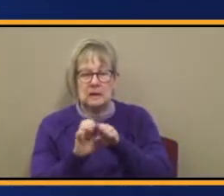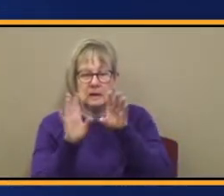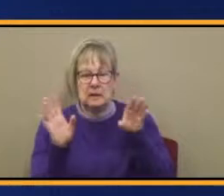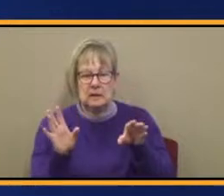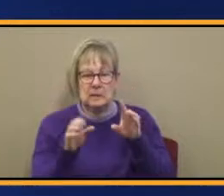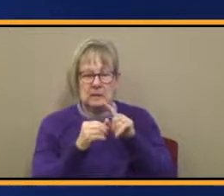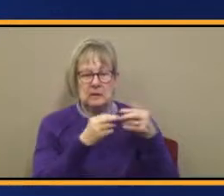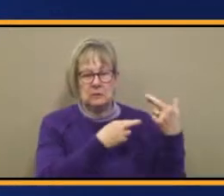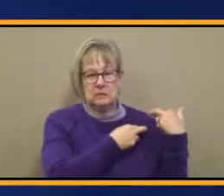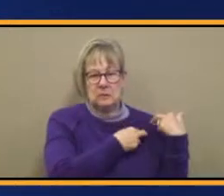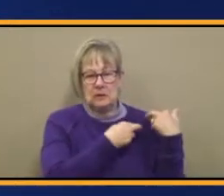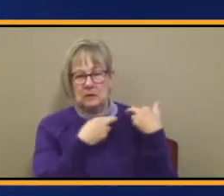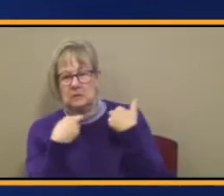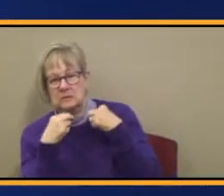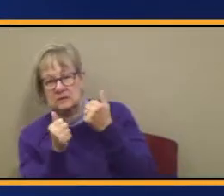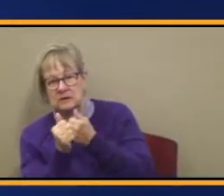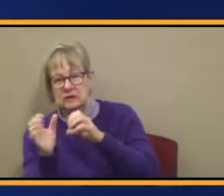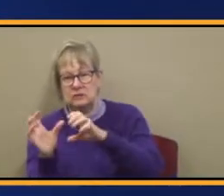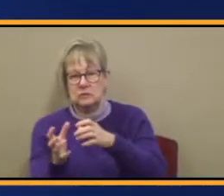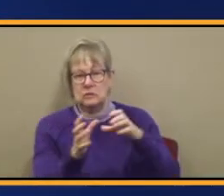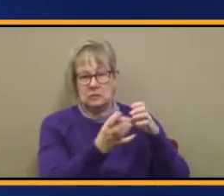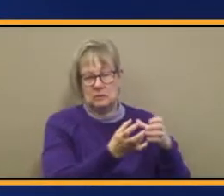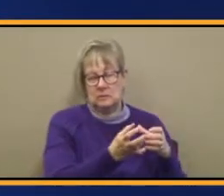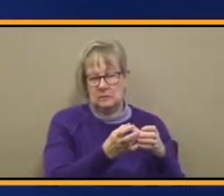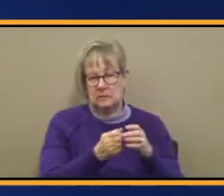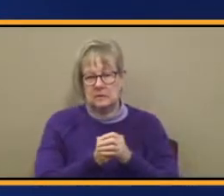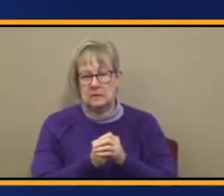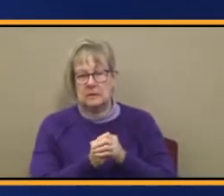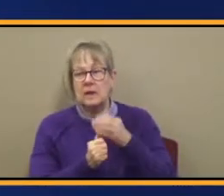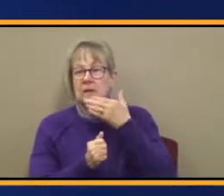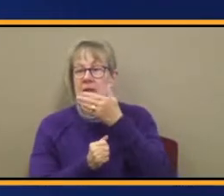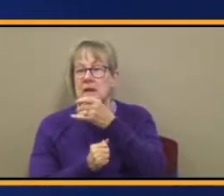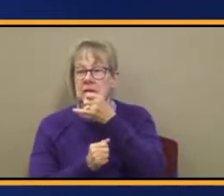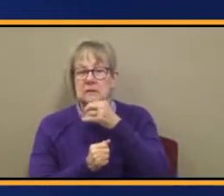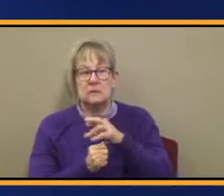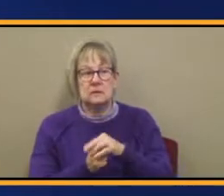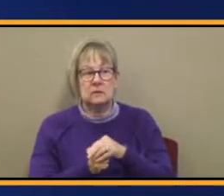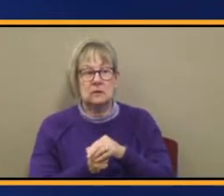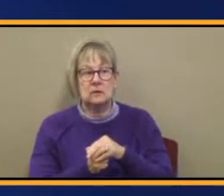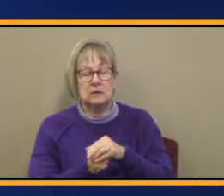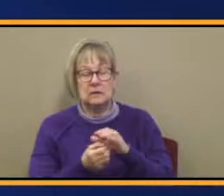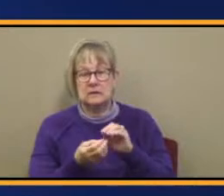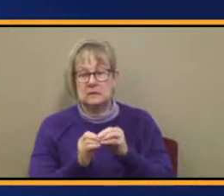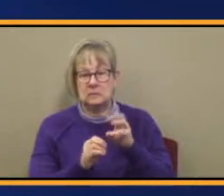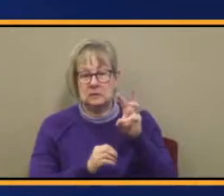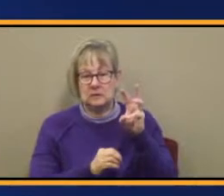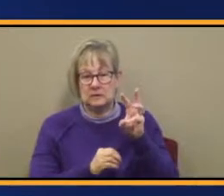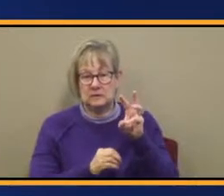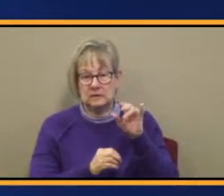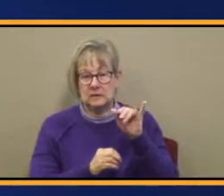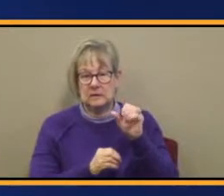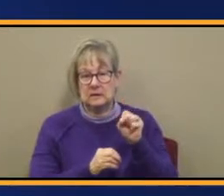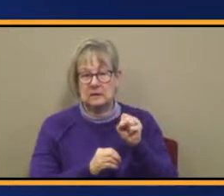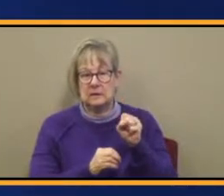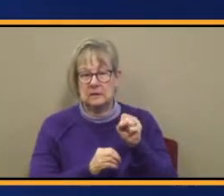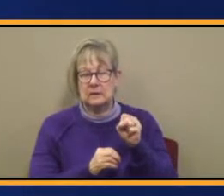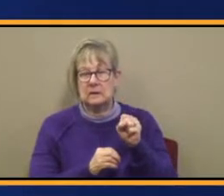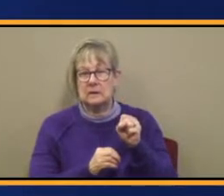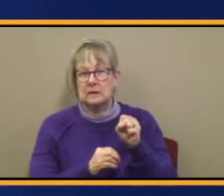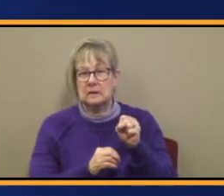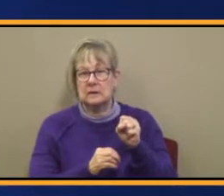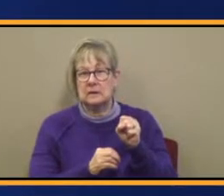each party and language to account for future changes. Thank you, sir. Item six is solid waste